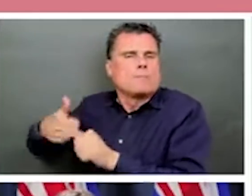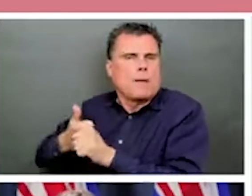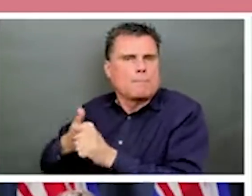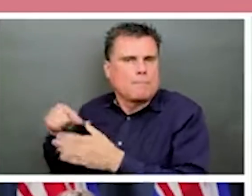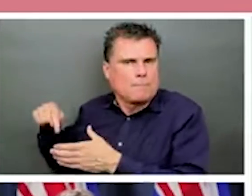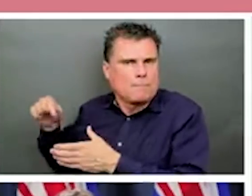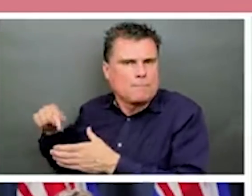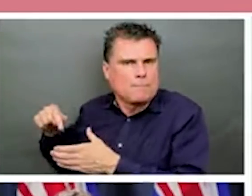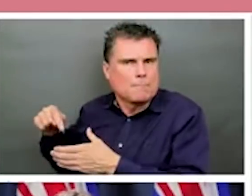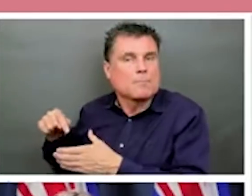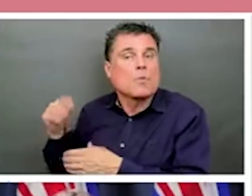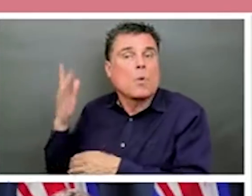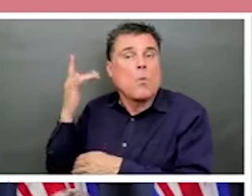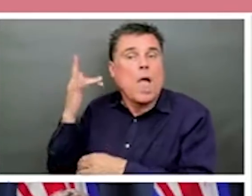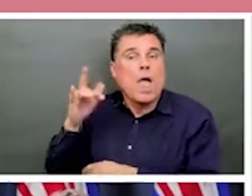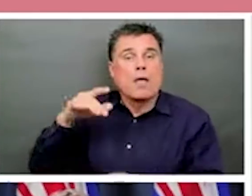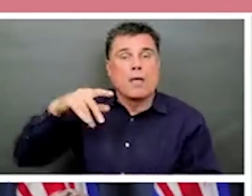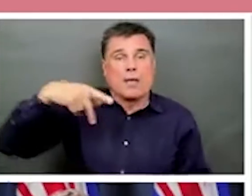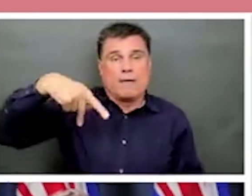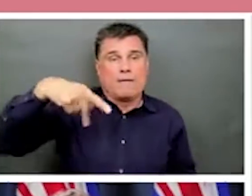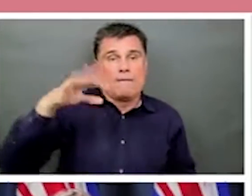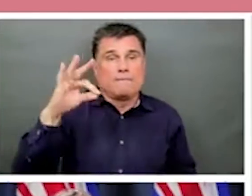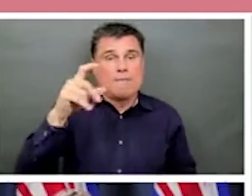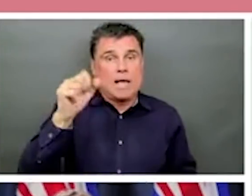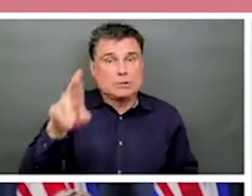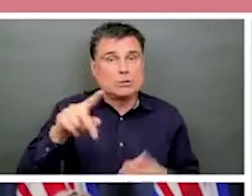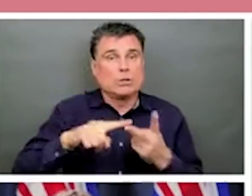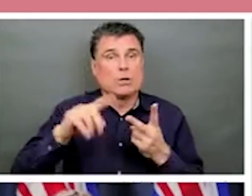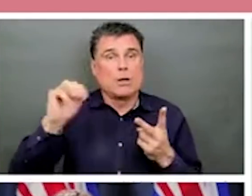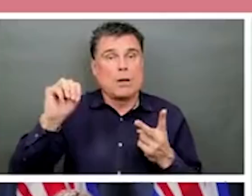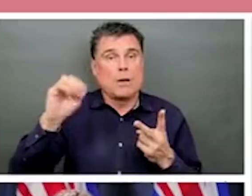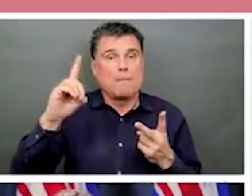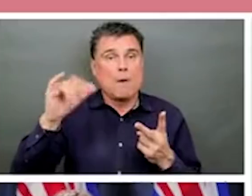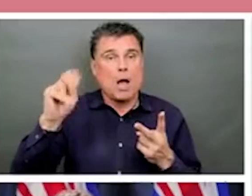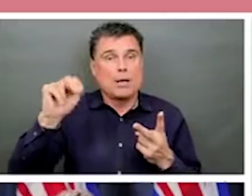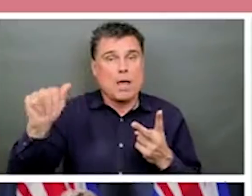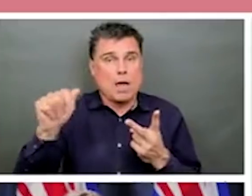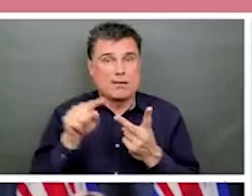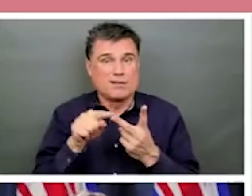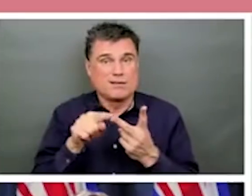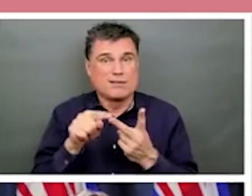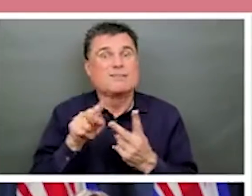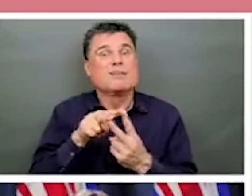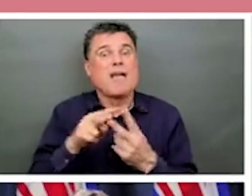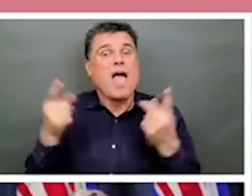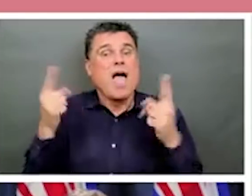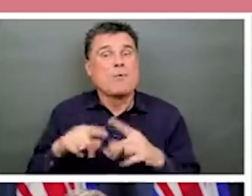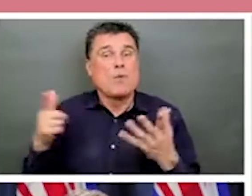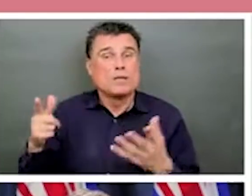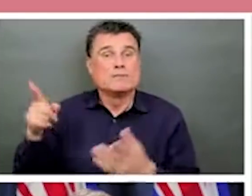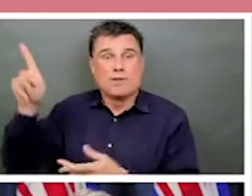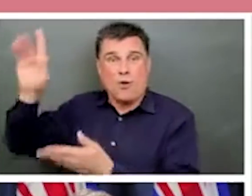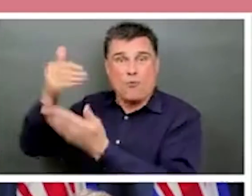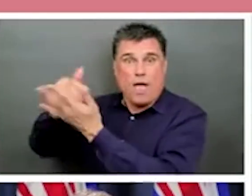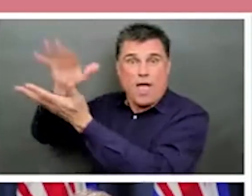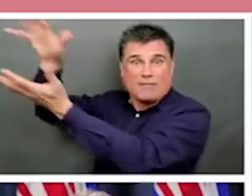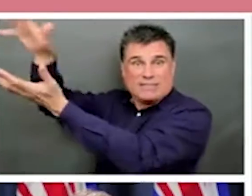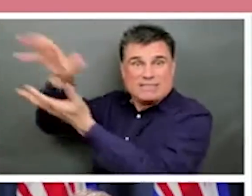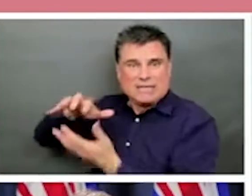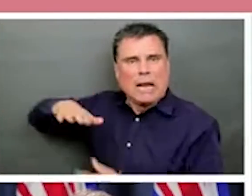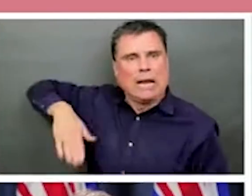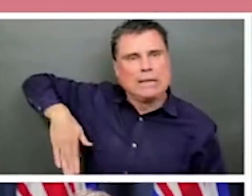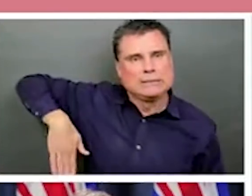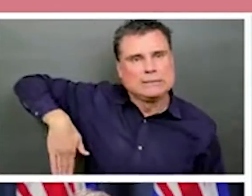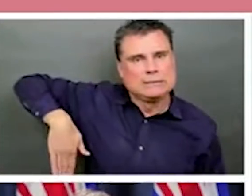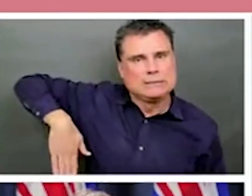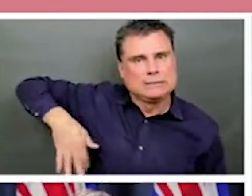for Moderna, which only arrives once in a 2-week time frame, to come a few days late. And although during the first 2 phases